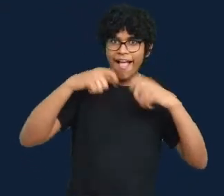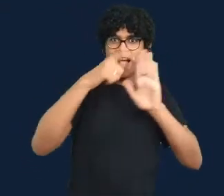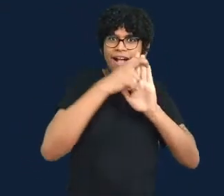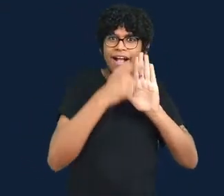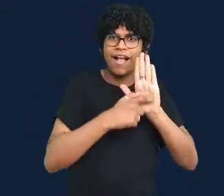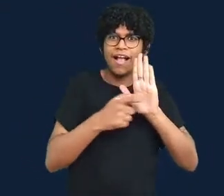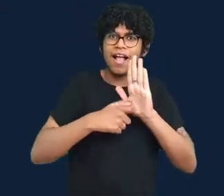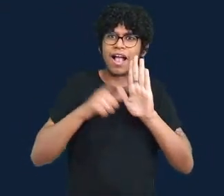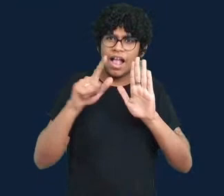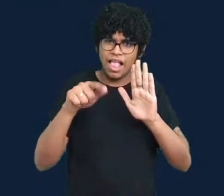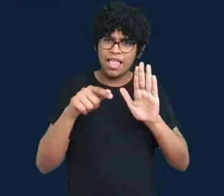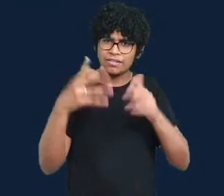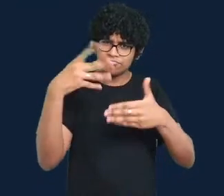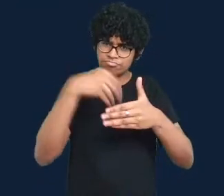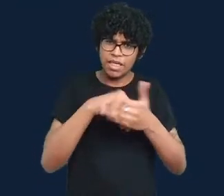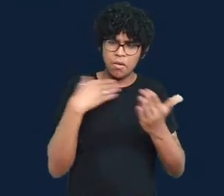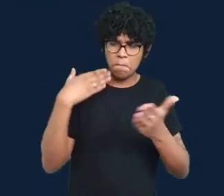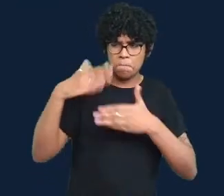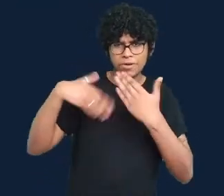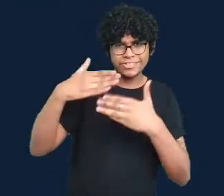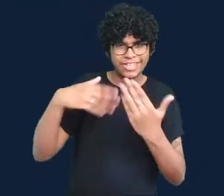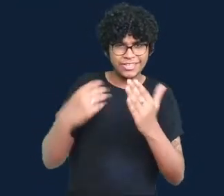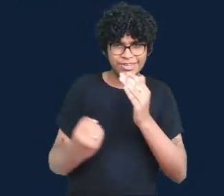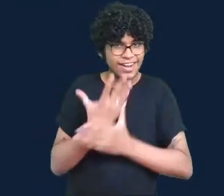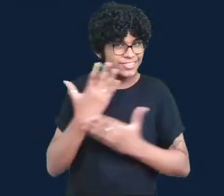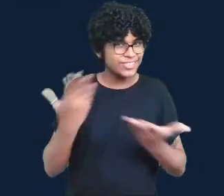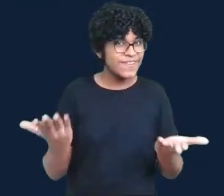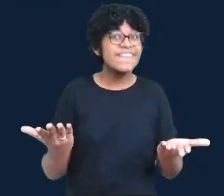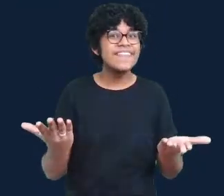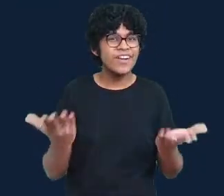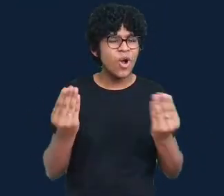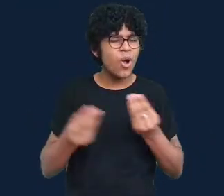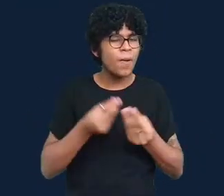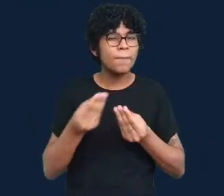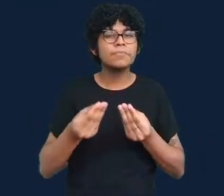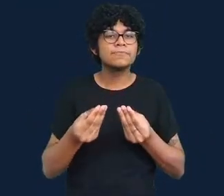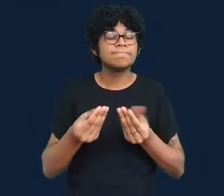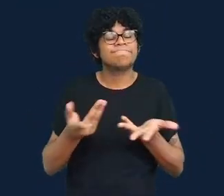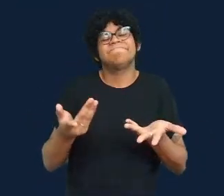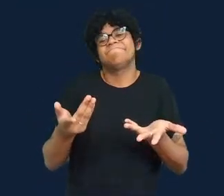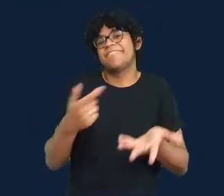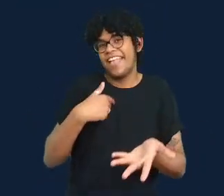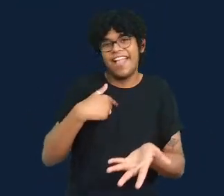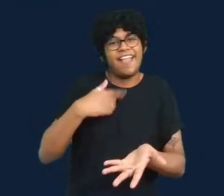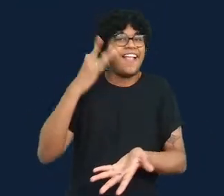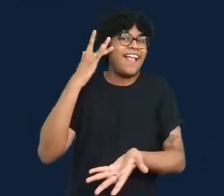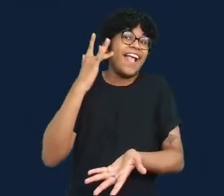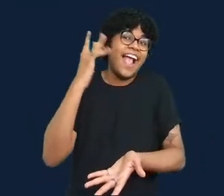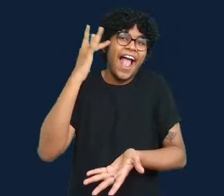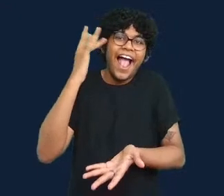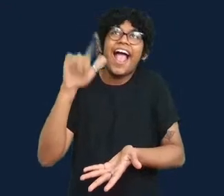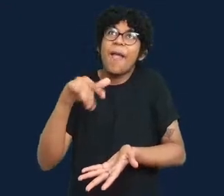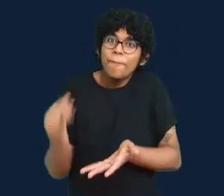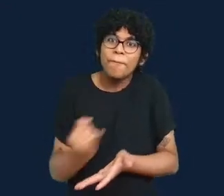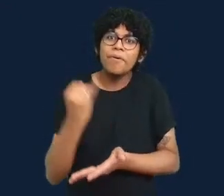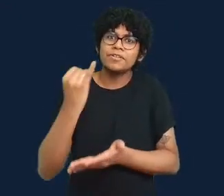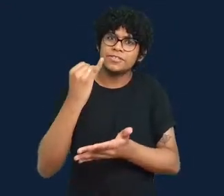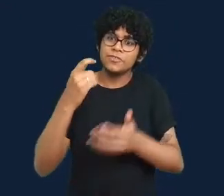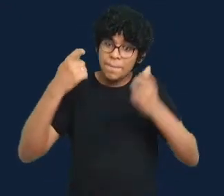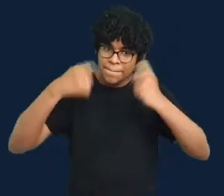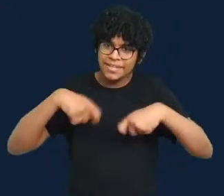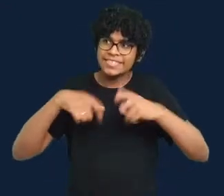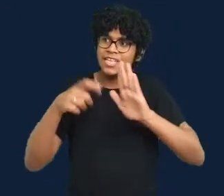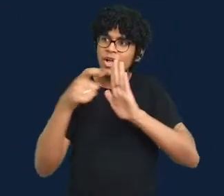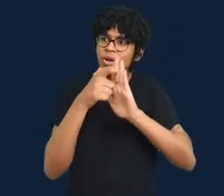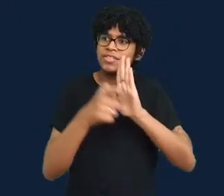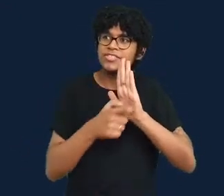think the need to code, something that I spoke about in the talk as well, is that the need to code is slowly